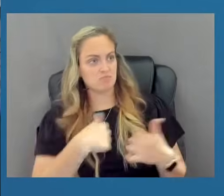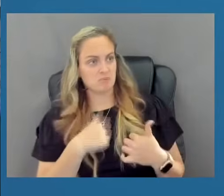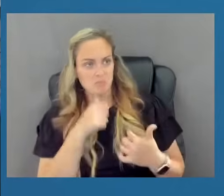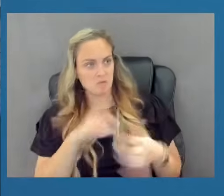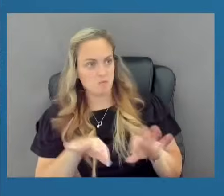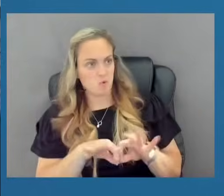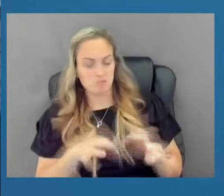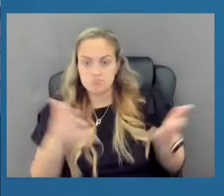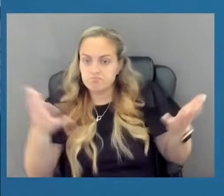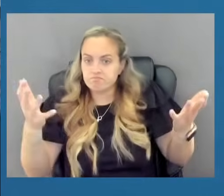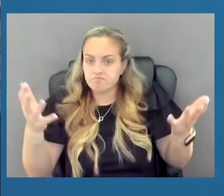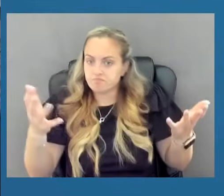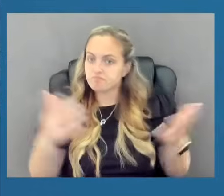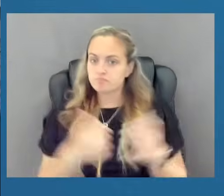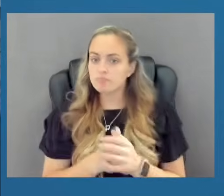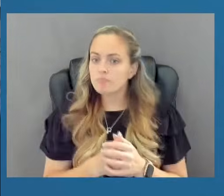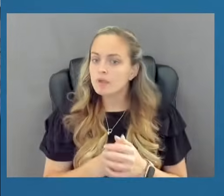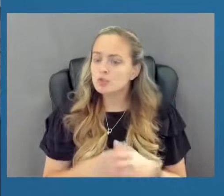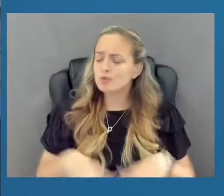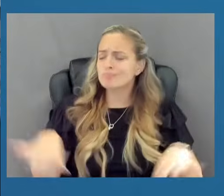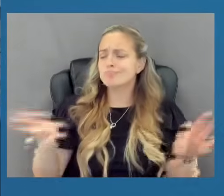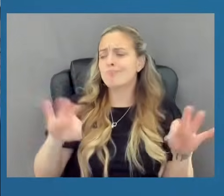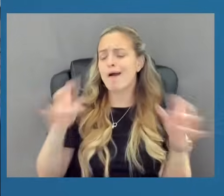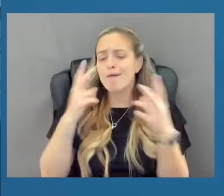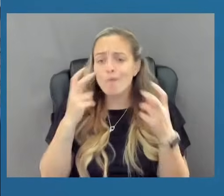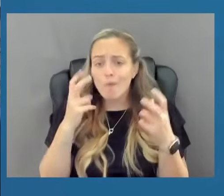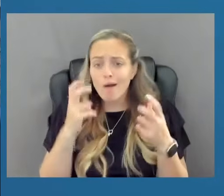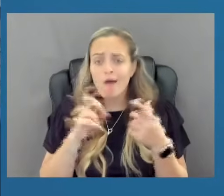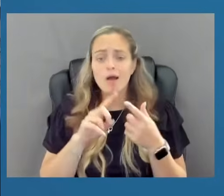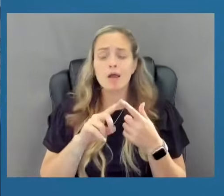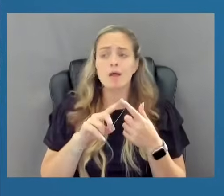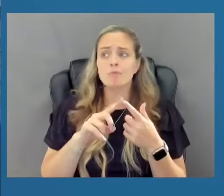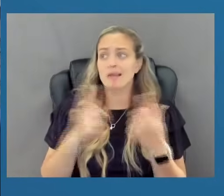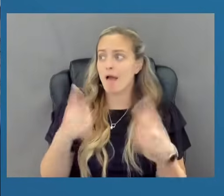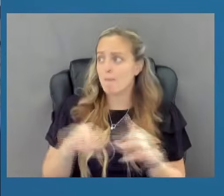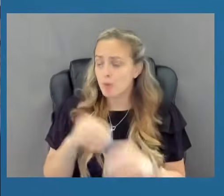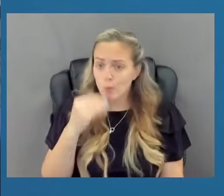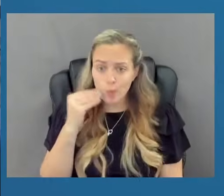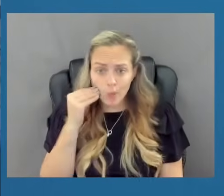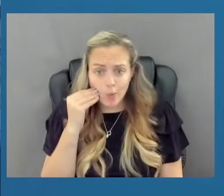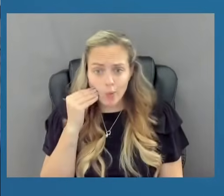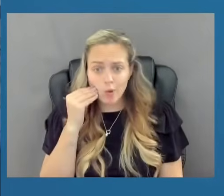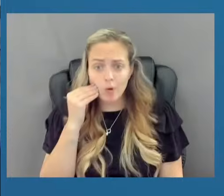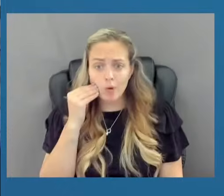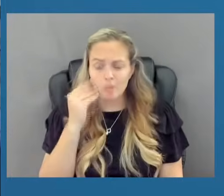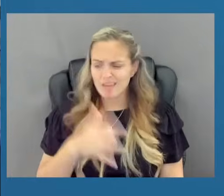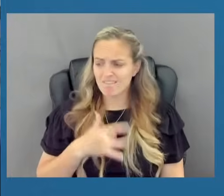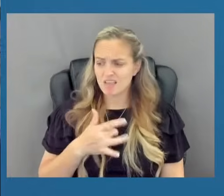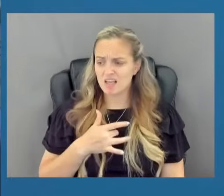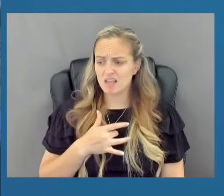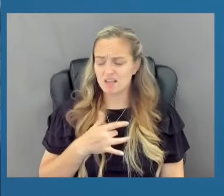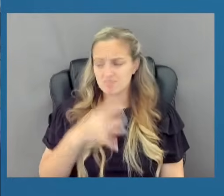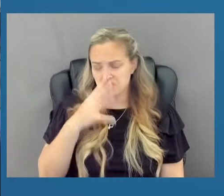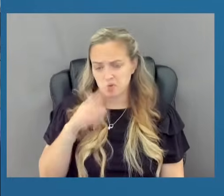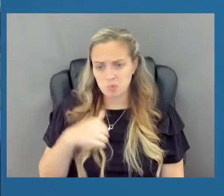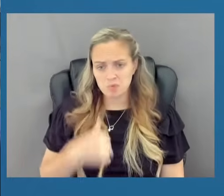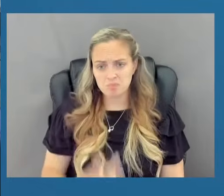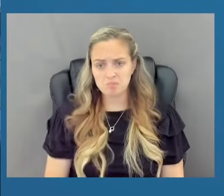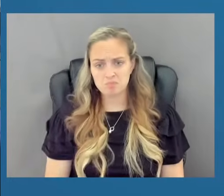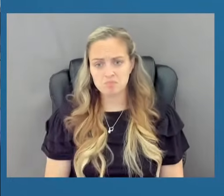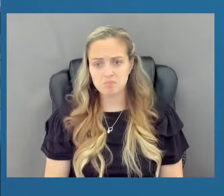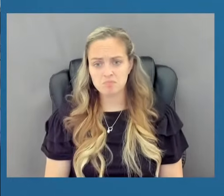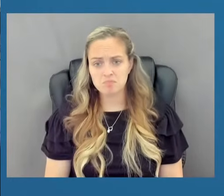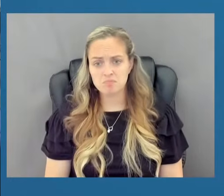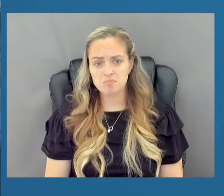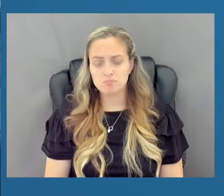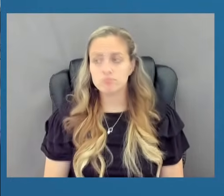or even a minor crime in the privacy of their home. They feel like they've been ignored. I want the